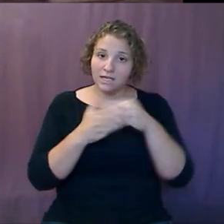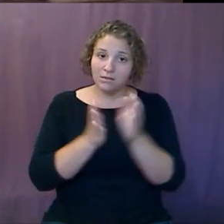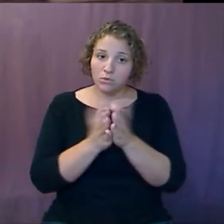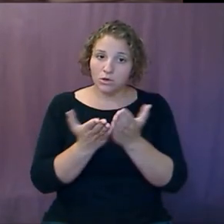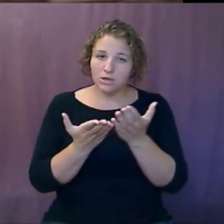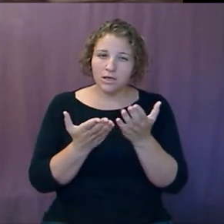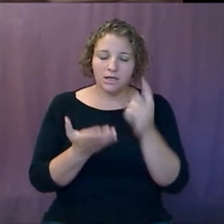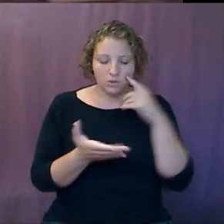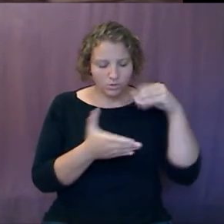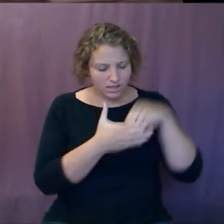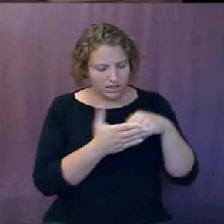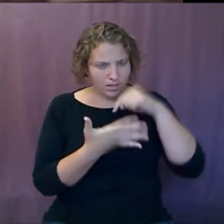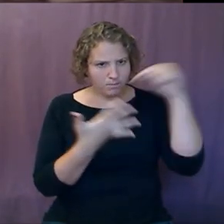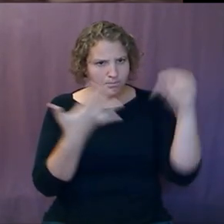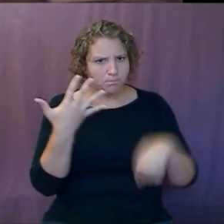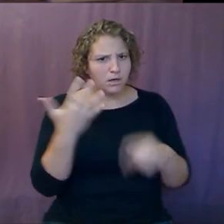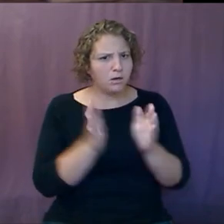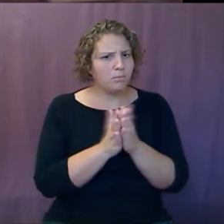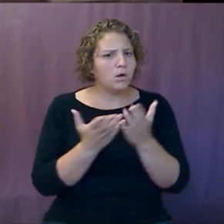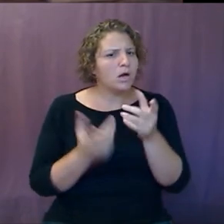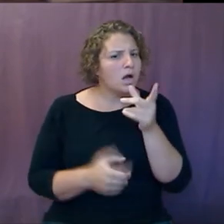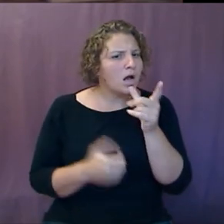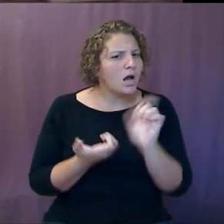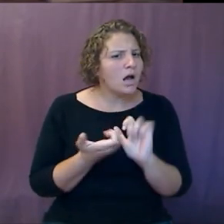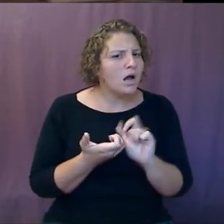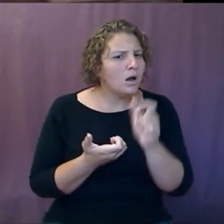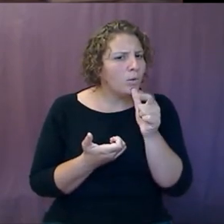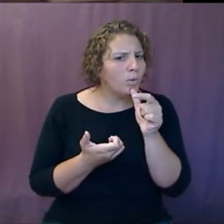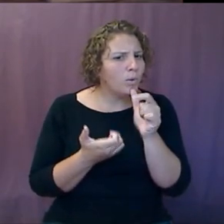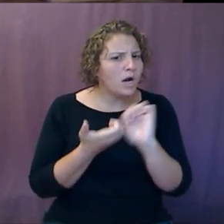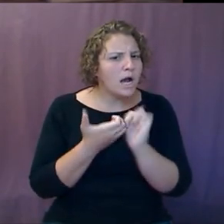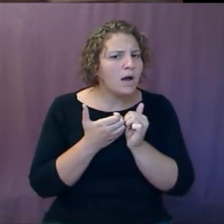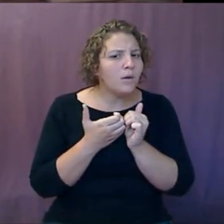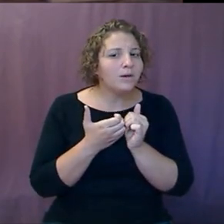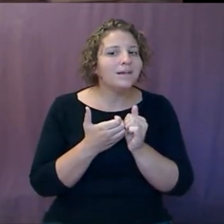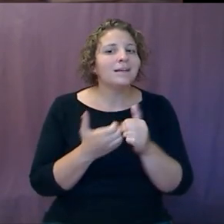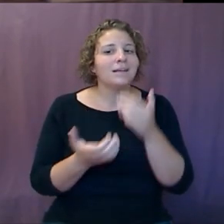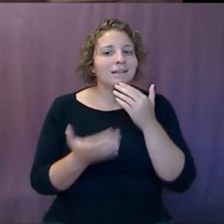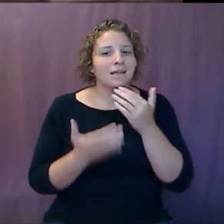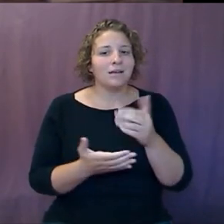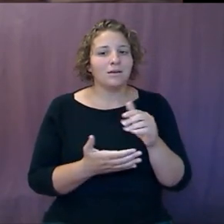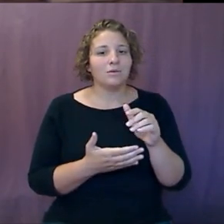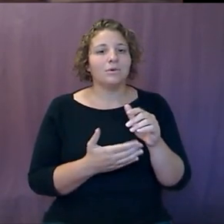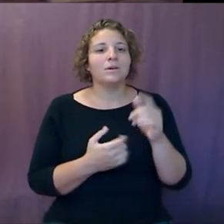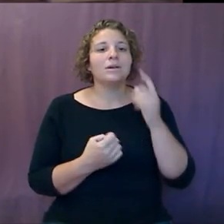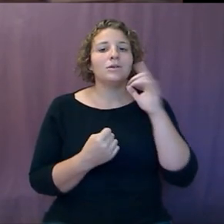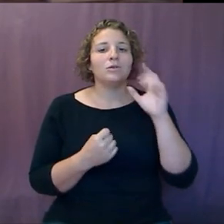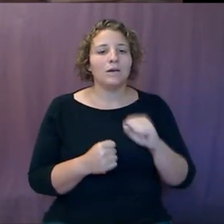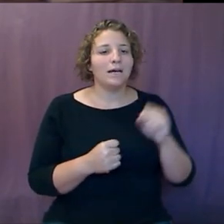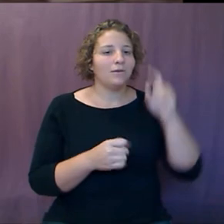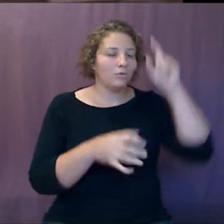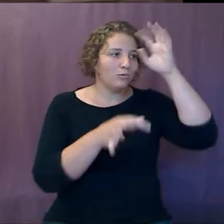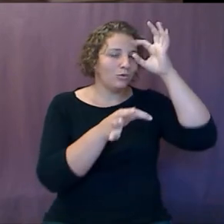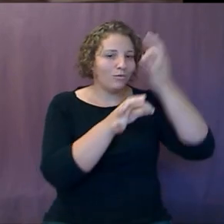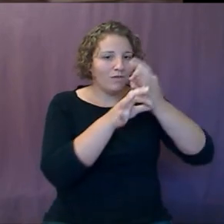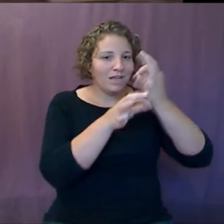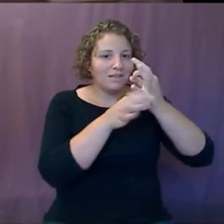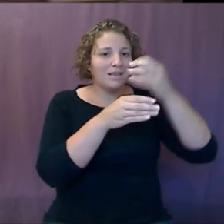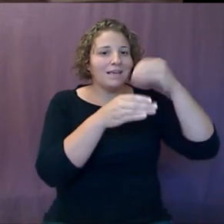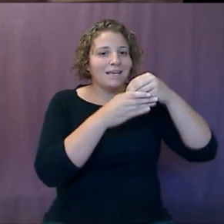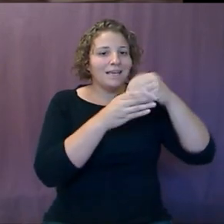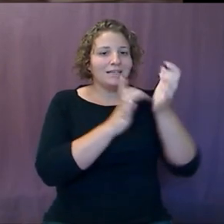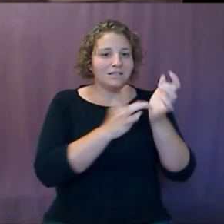thank you Lou you put your faith in Jesus Christ welcome back Lou if any man has an ear